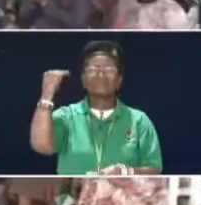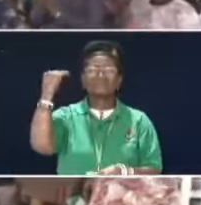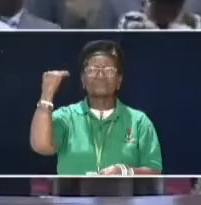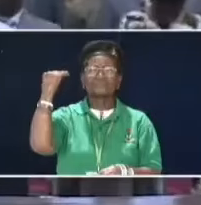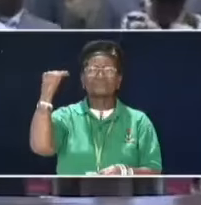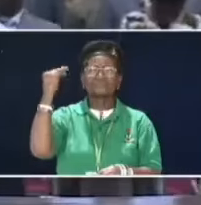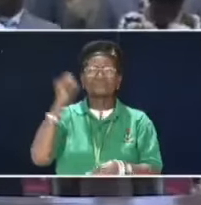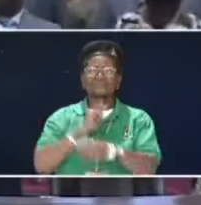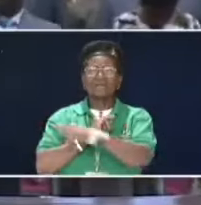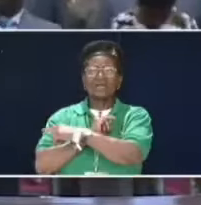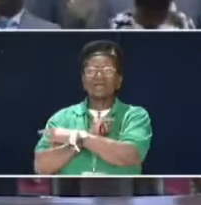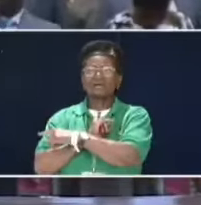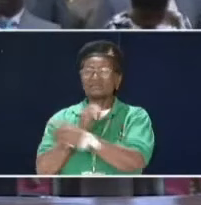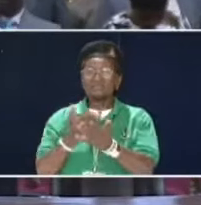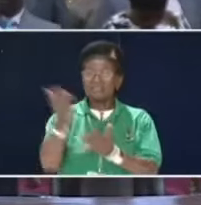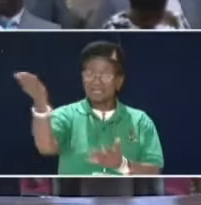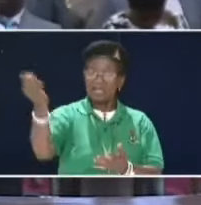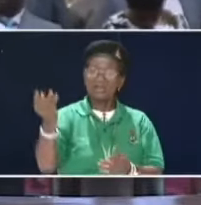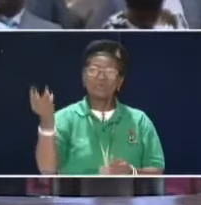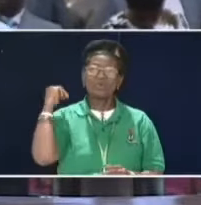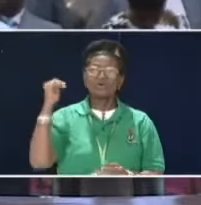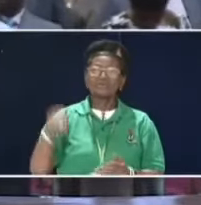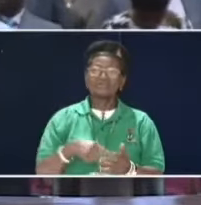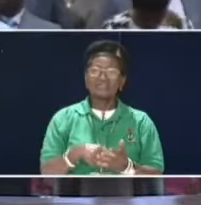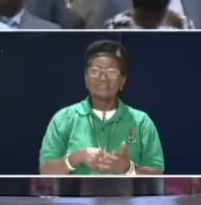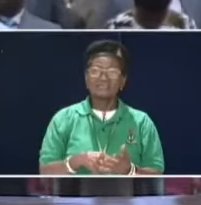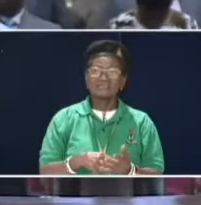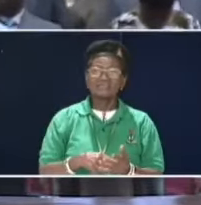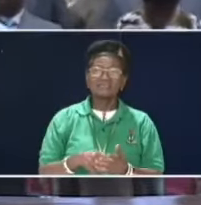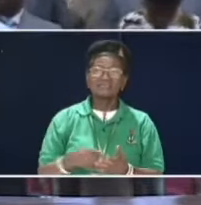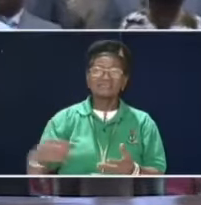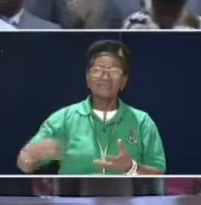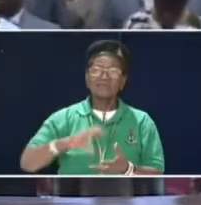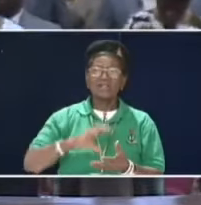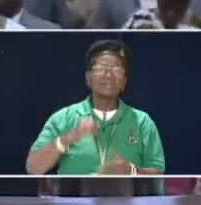there was this wealthy woman